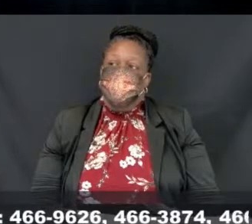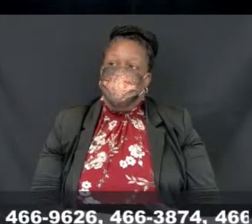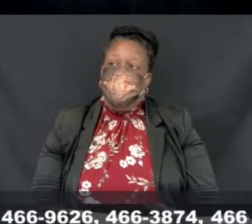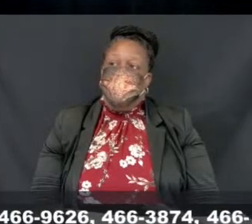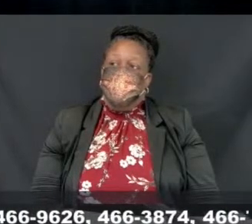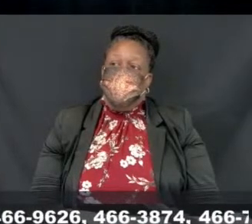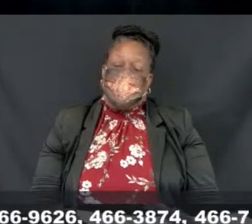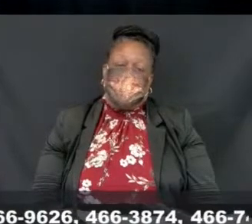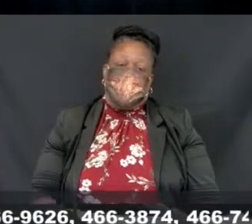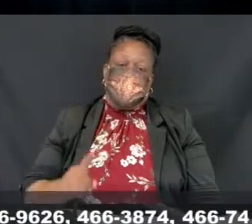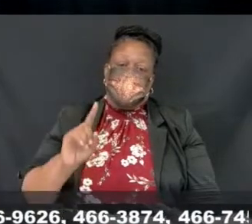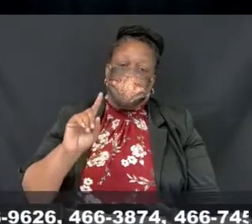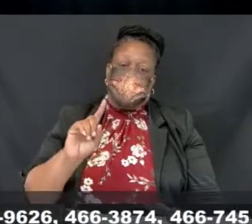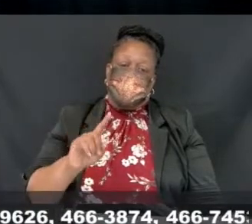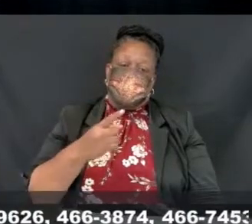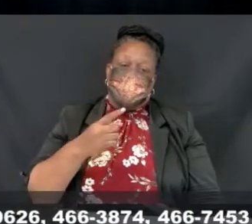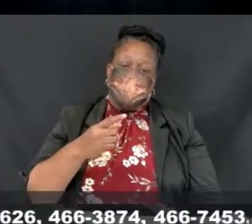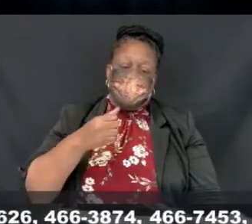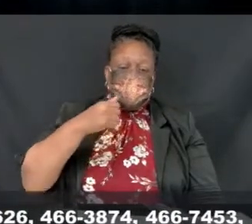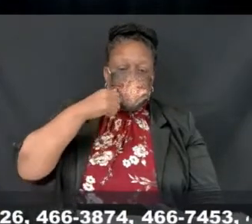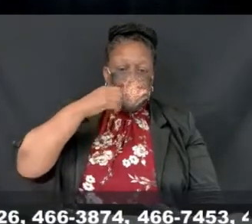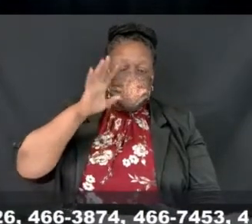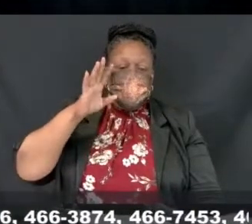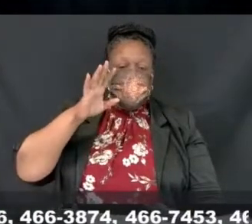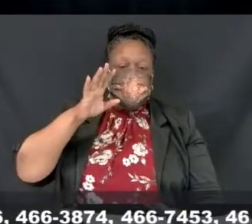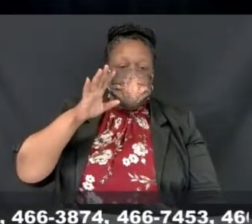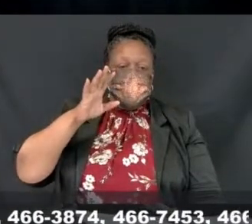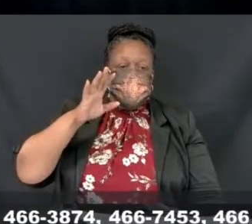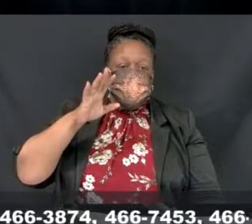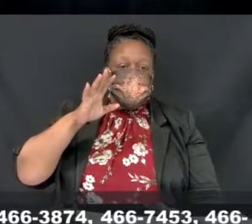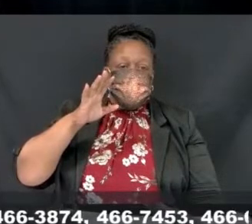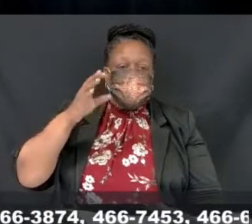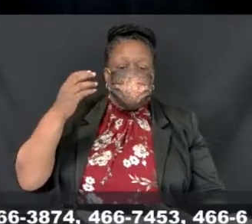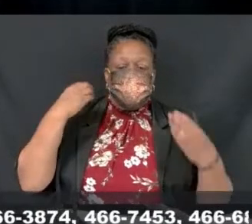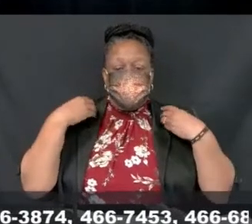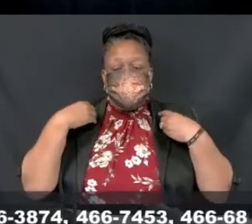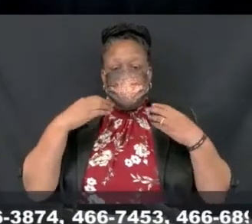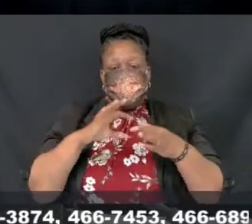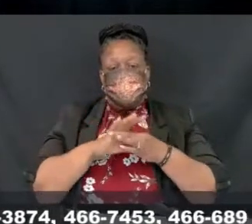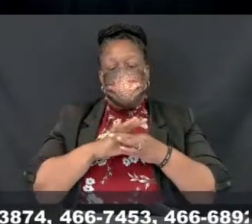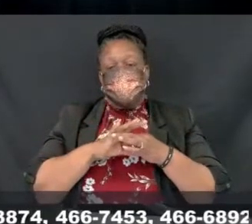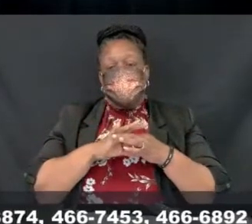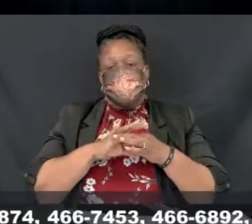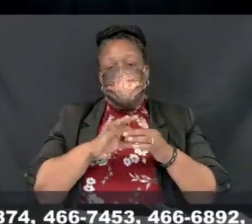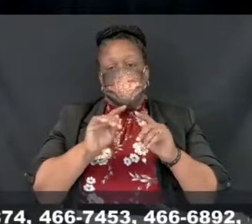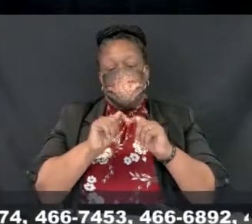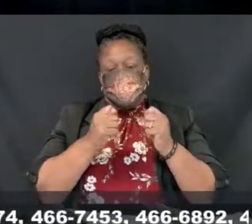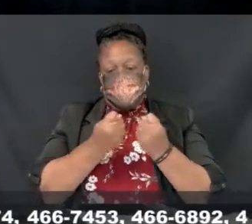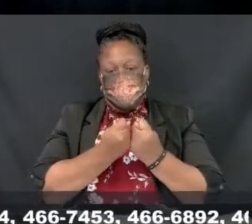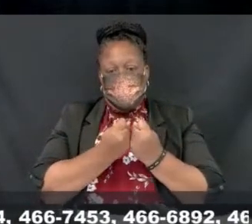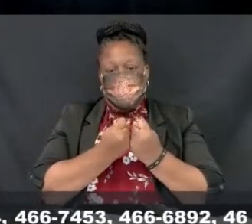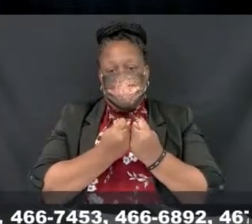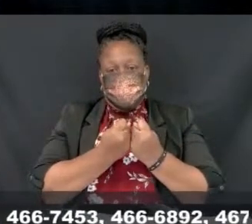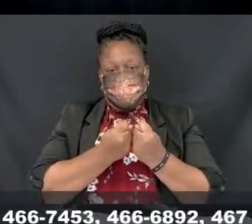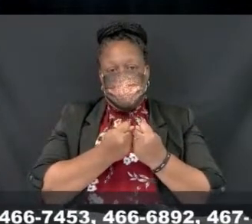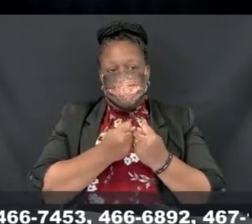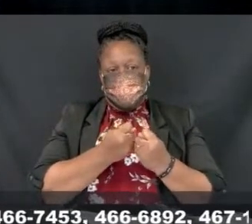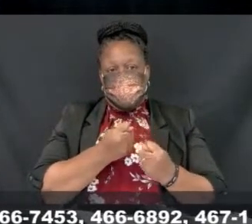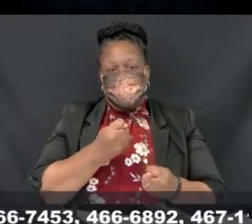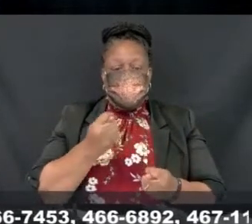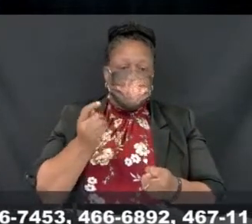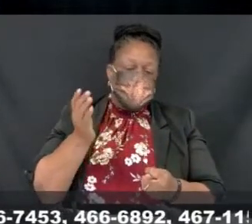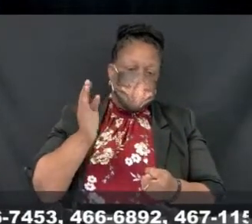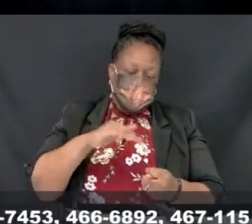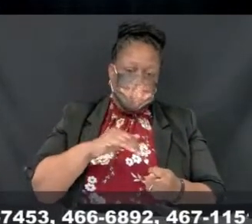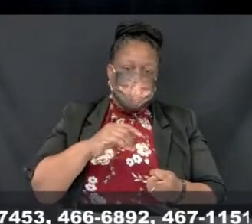Matthews. That was historic as well, and we want to commend them. So I take this opportunity